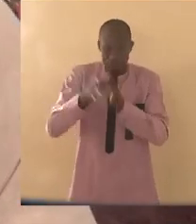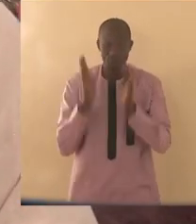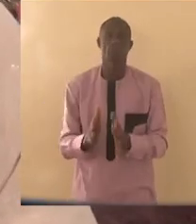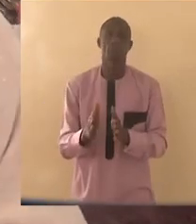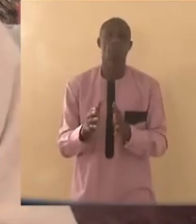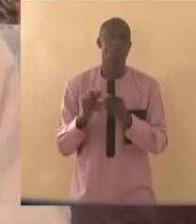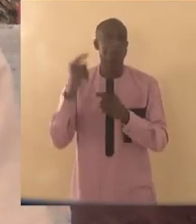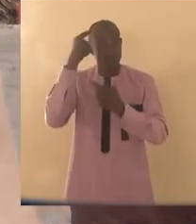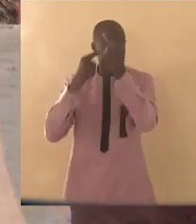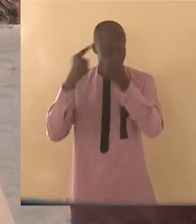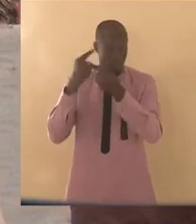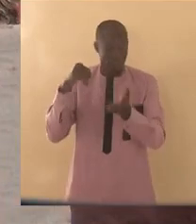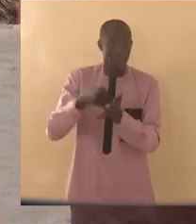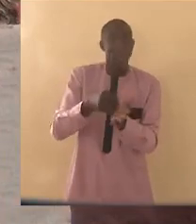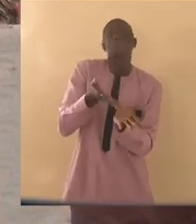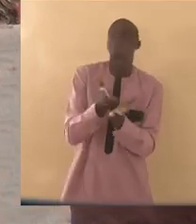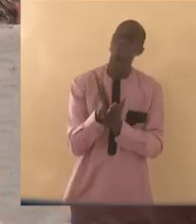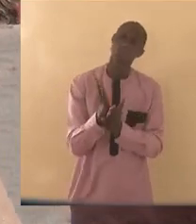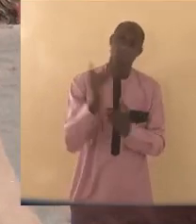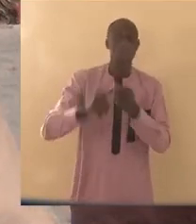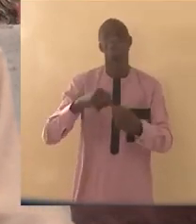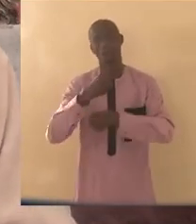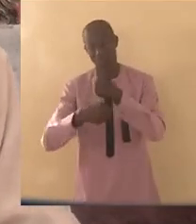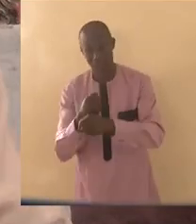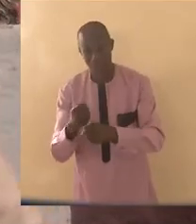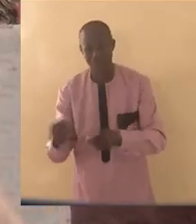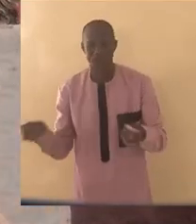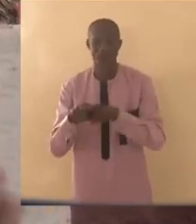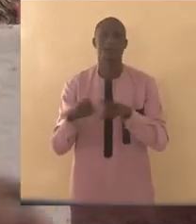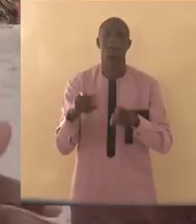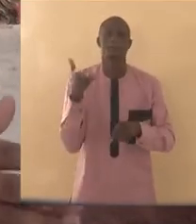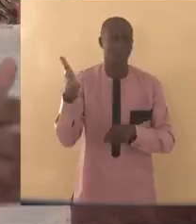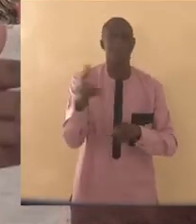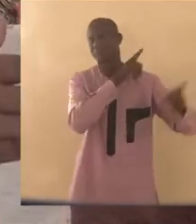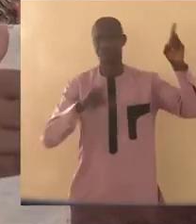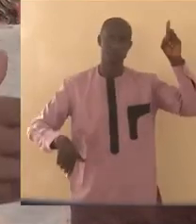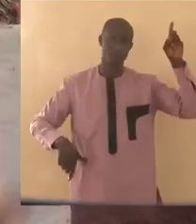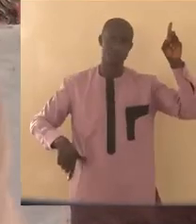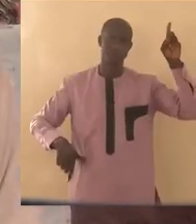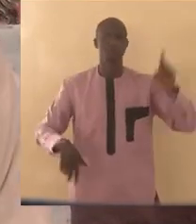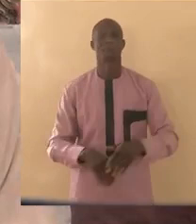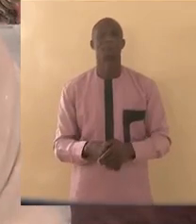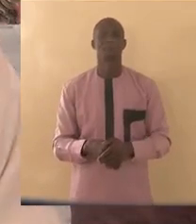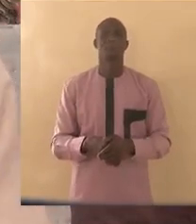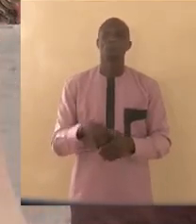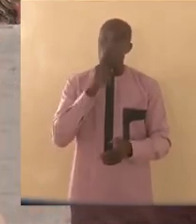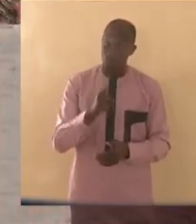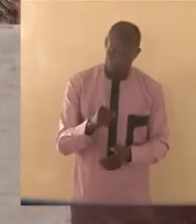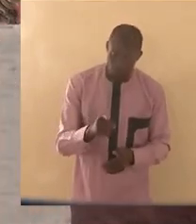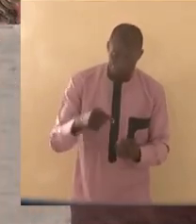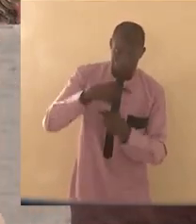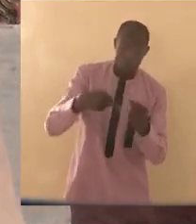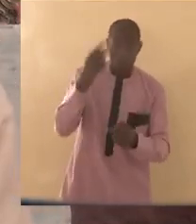Christians considered it a privilege to suffer like their Lord suffered. In